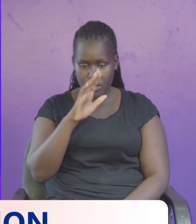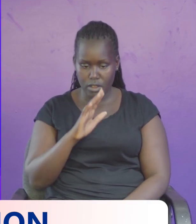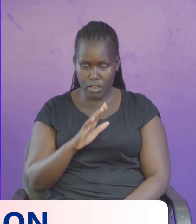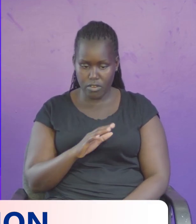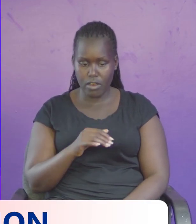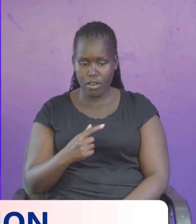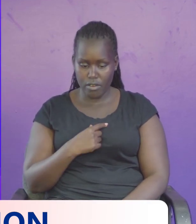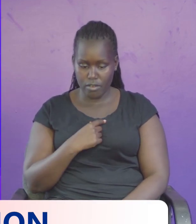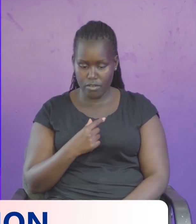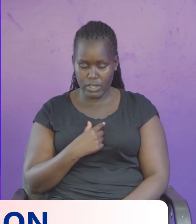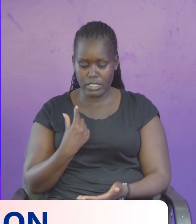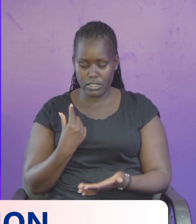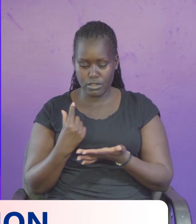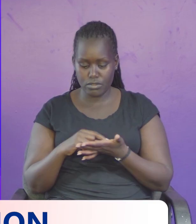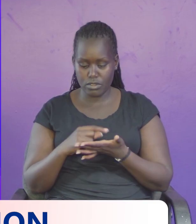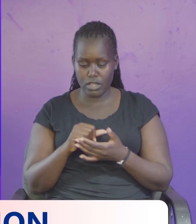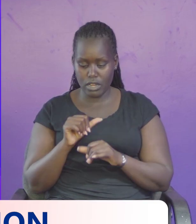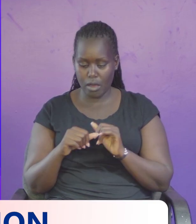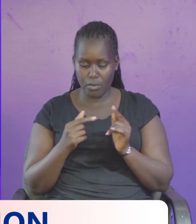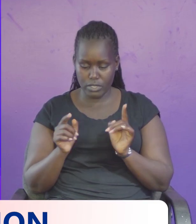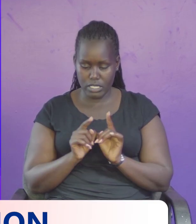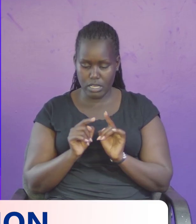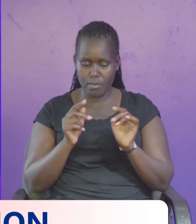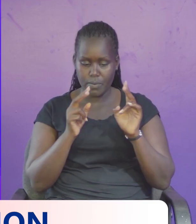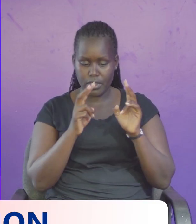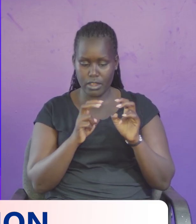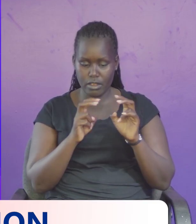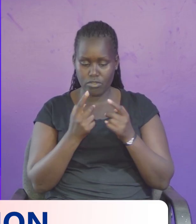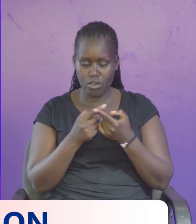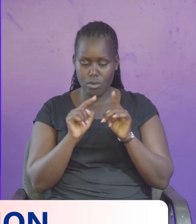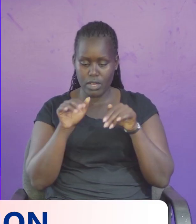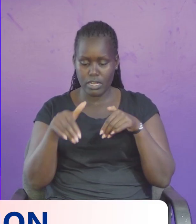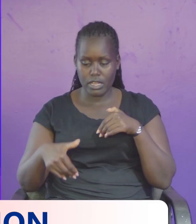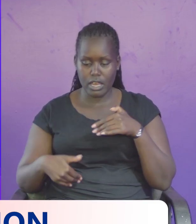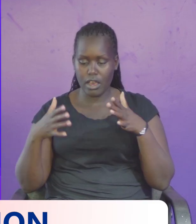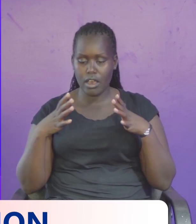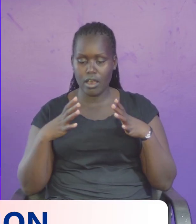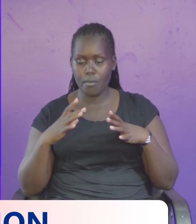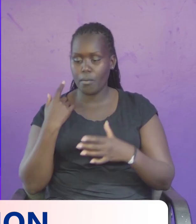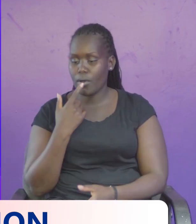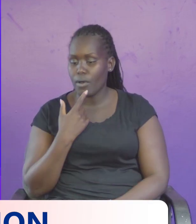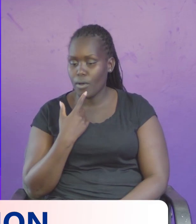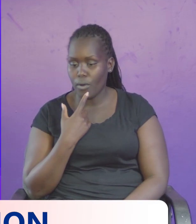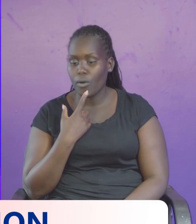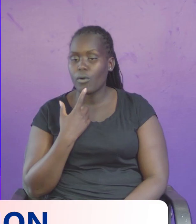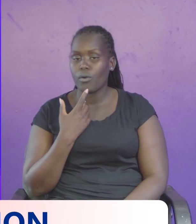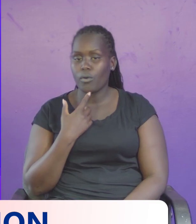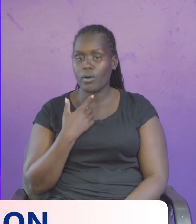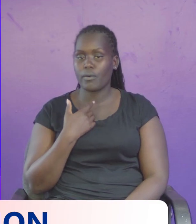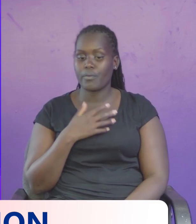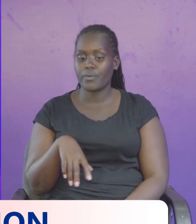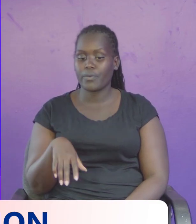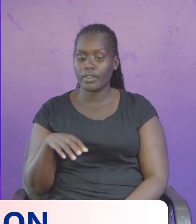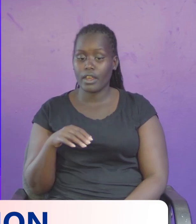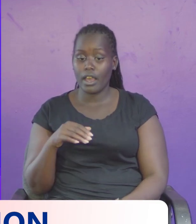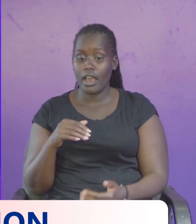on that same issue. But then the young people are the ones who are holding that Bobby Wine's